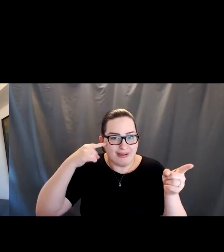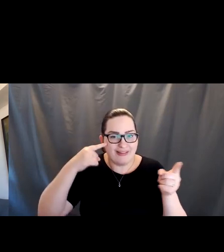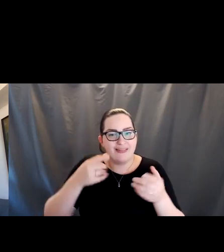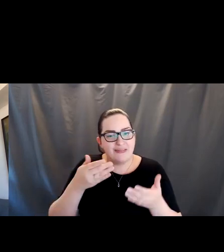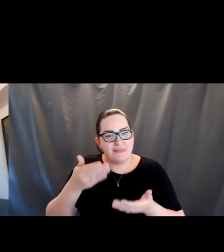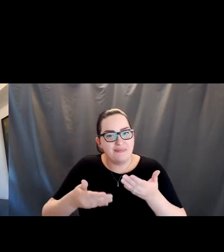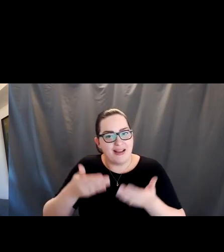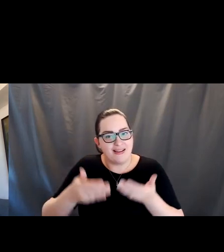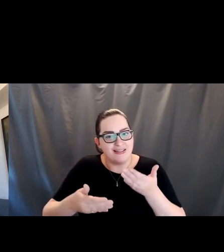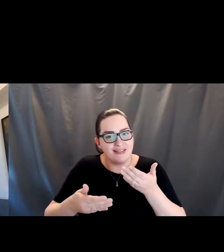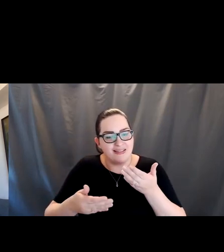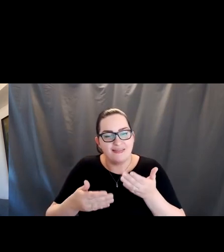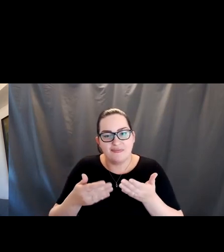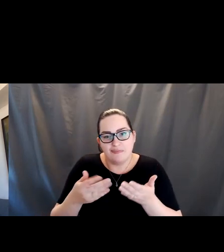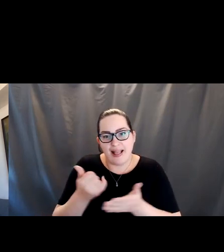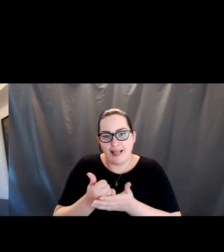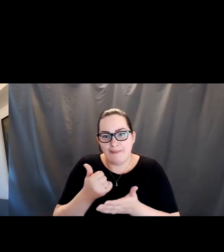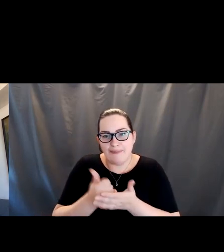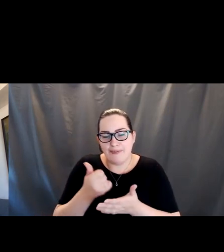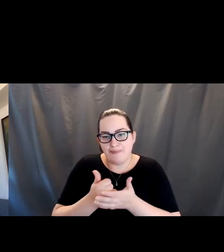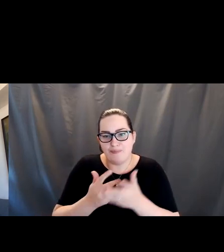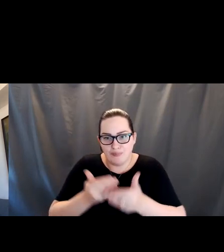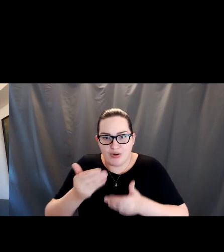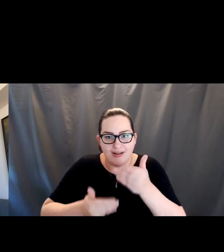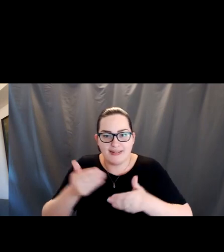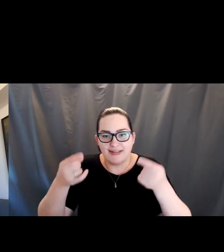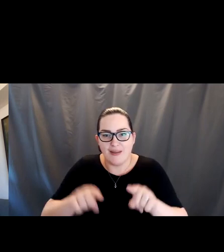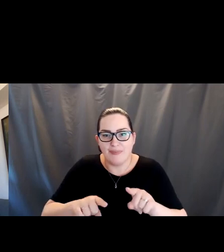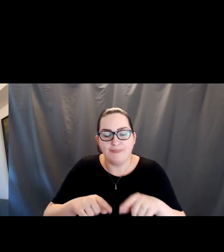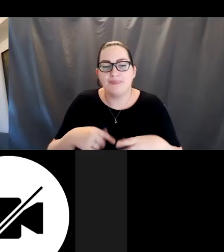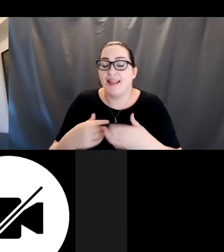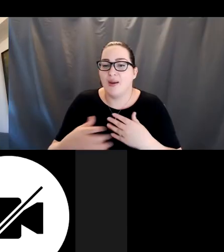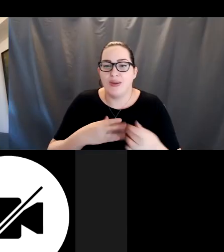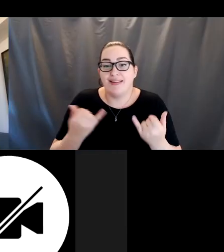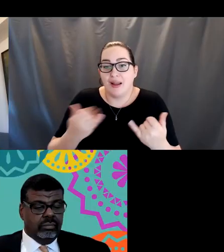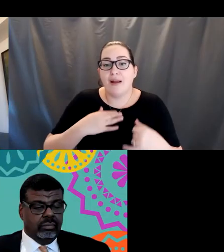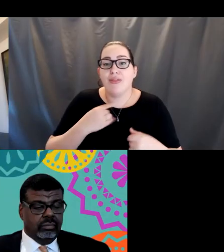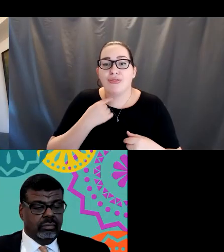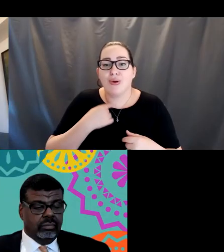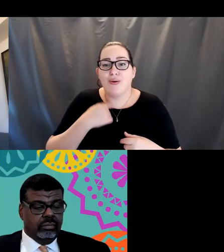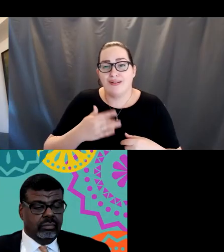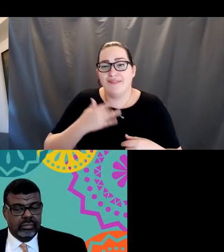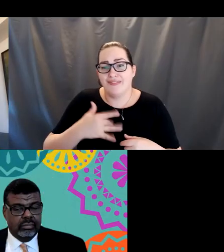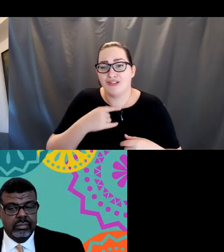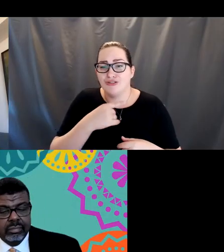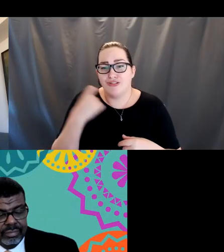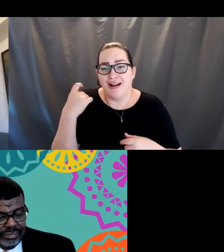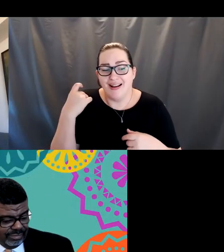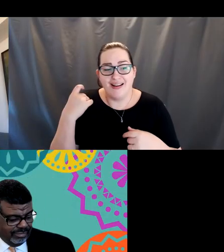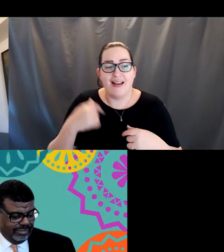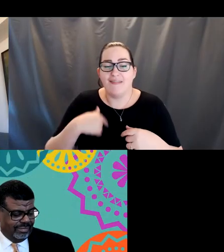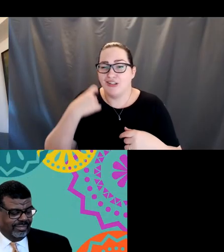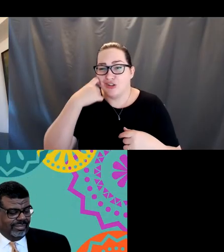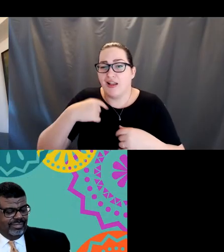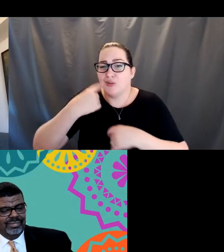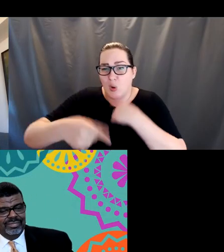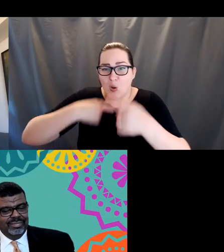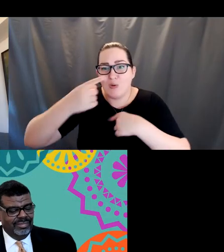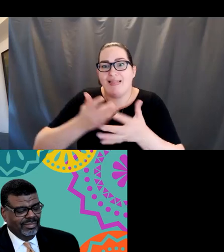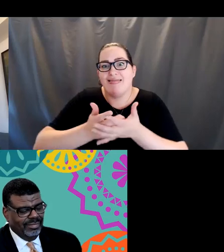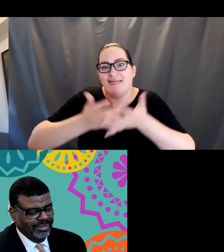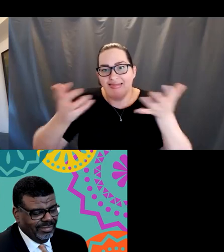dry, and I know it's a little early to open up to questions, but I really do want to hear what you have to ask. And I basically told you a whole bunch about a lot of things,